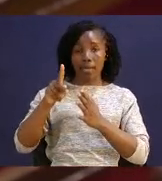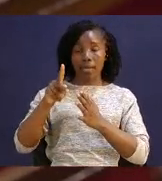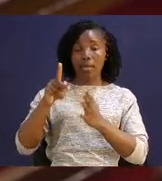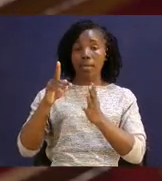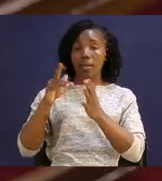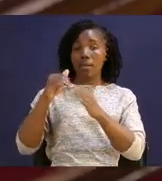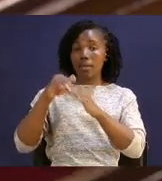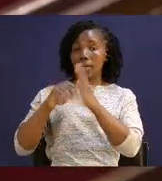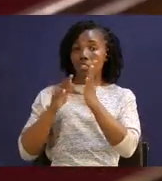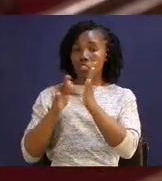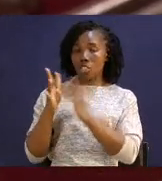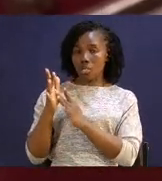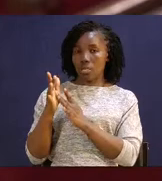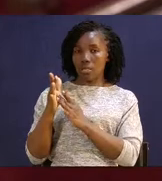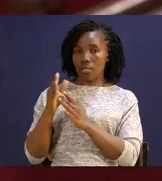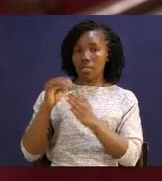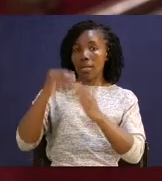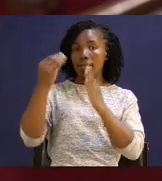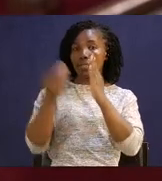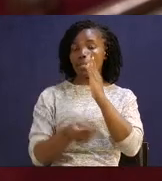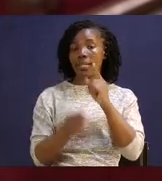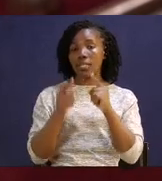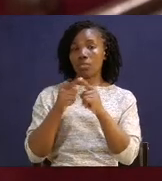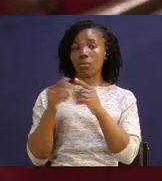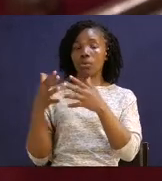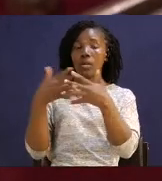Is there a ticket to the U.S. in Jesus?